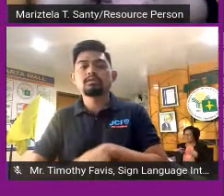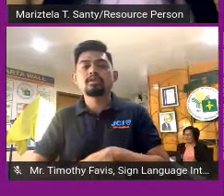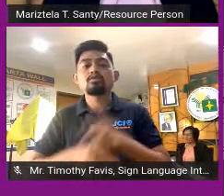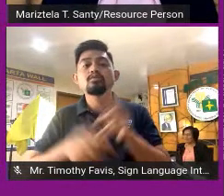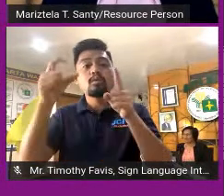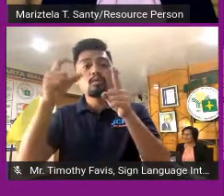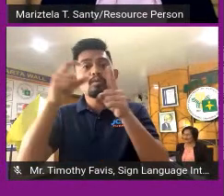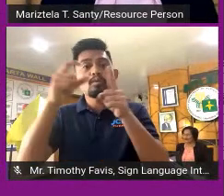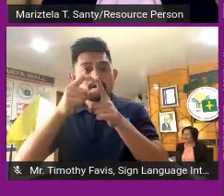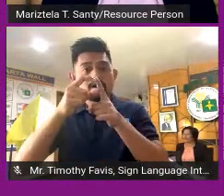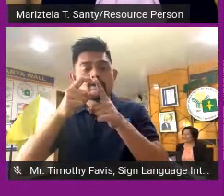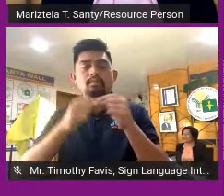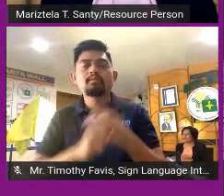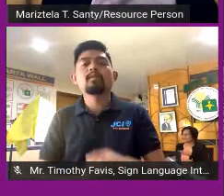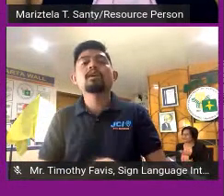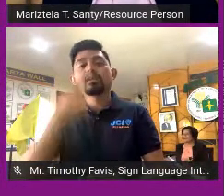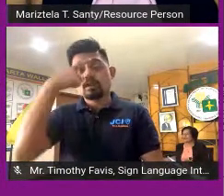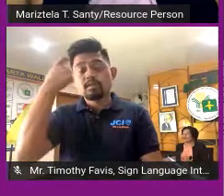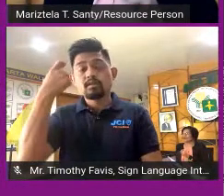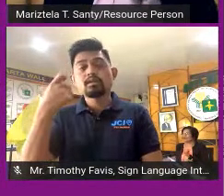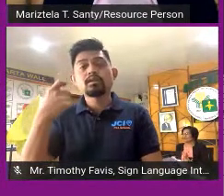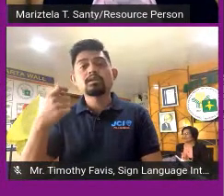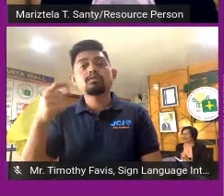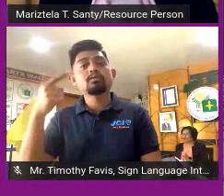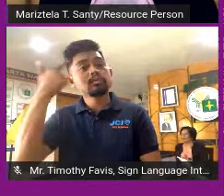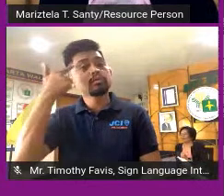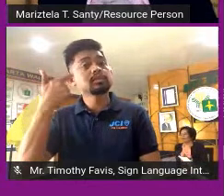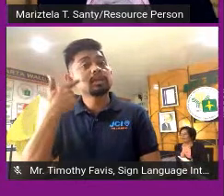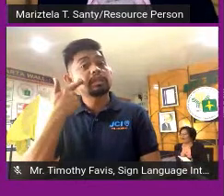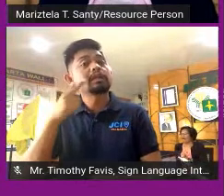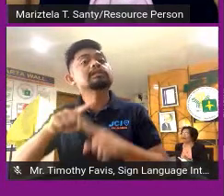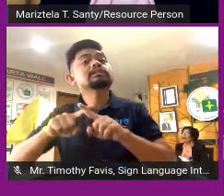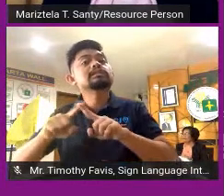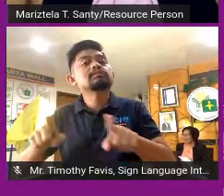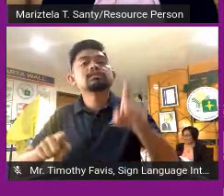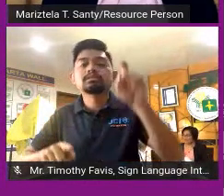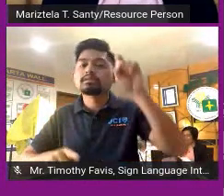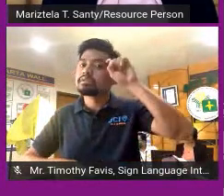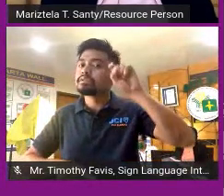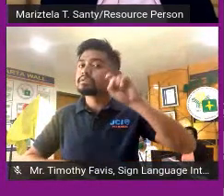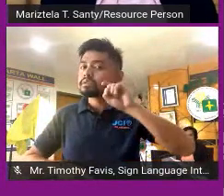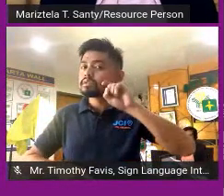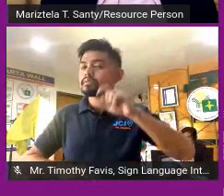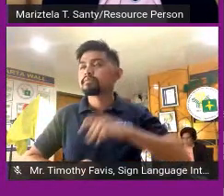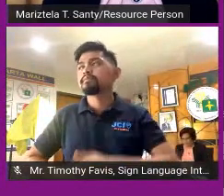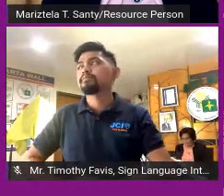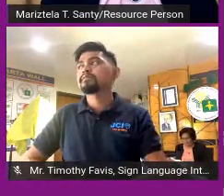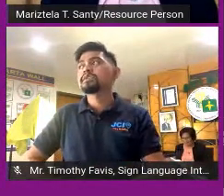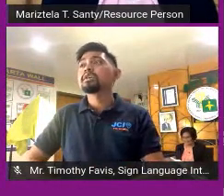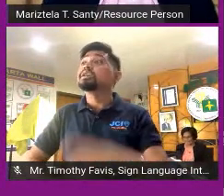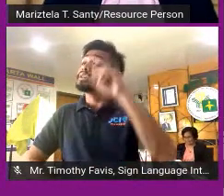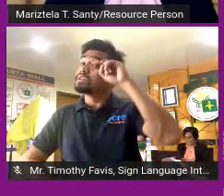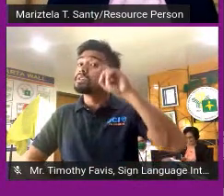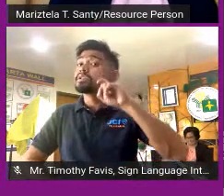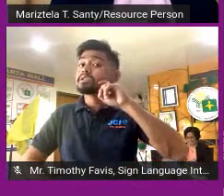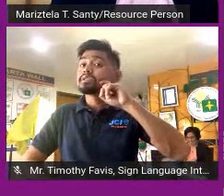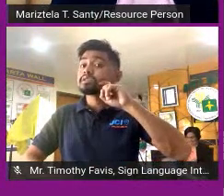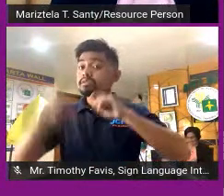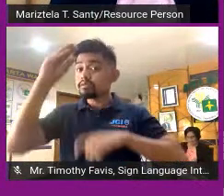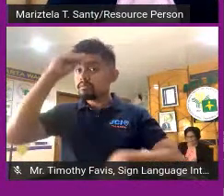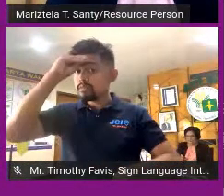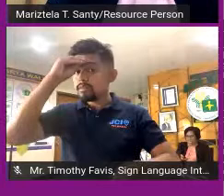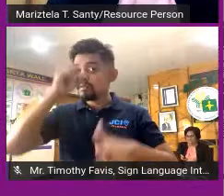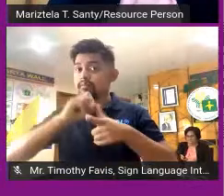sana from this time on, we do not use gender if we want to know whether they are male or female.